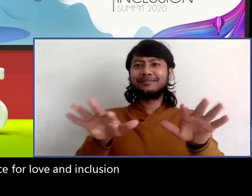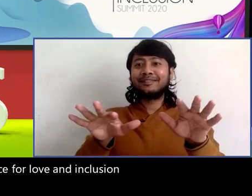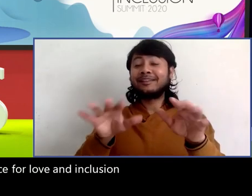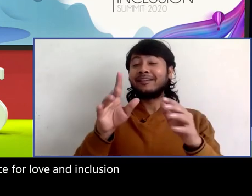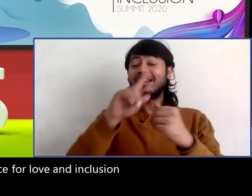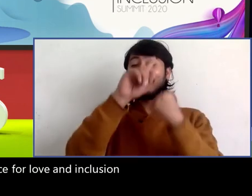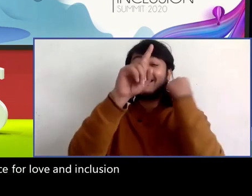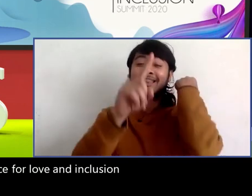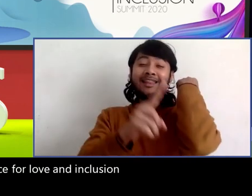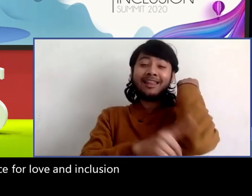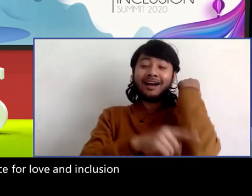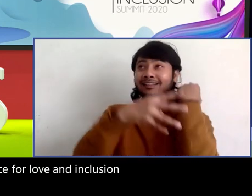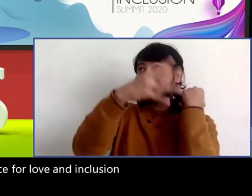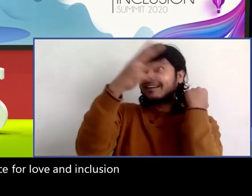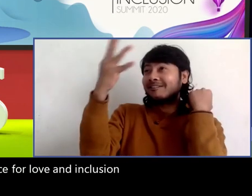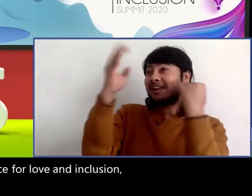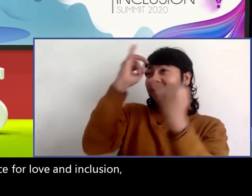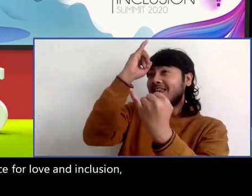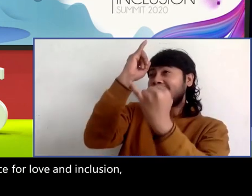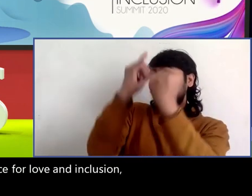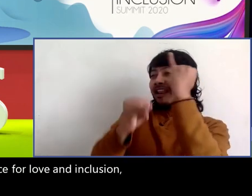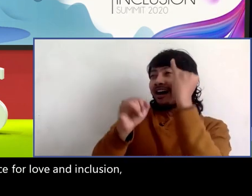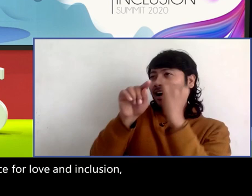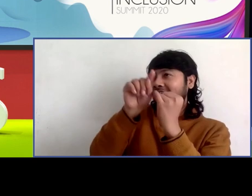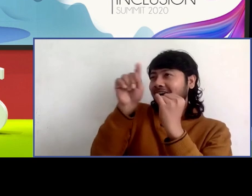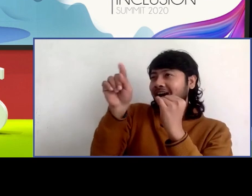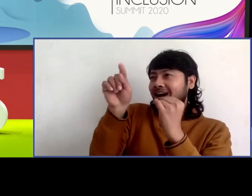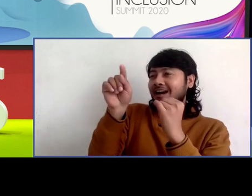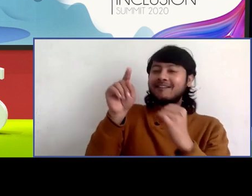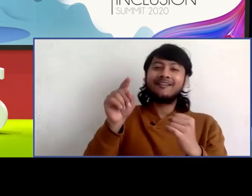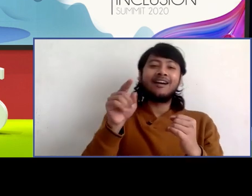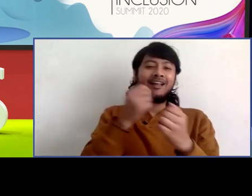right? And that color of love.